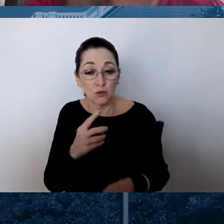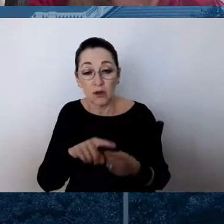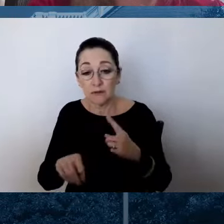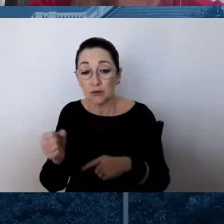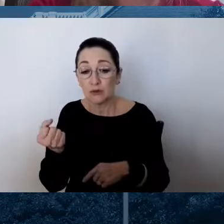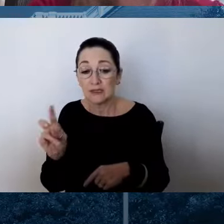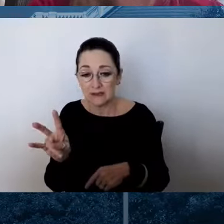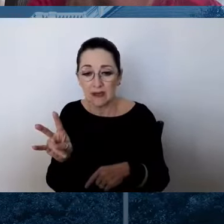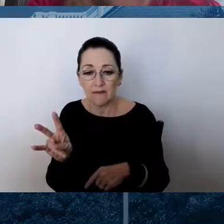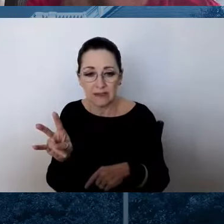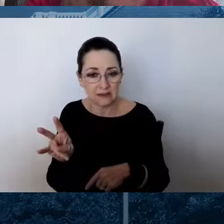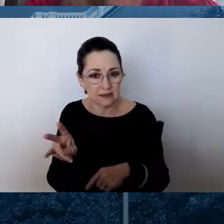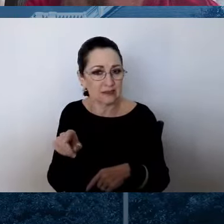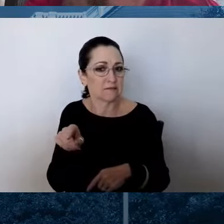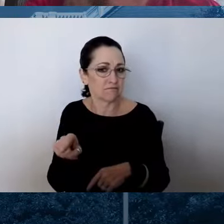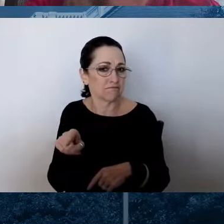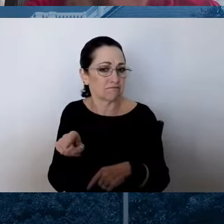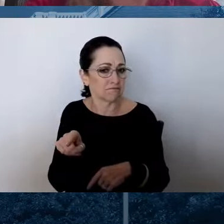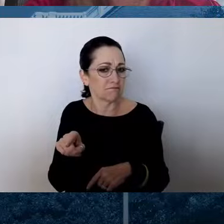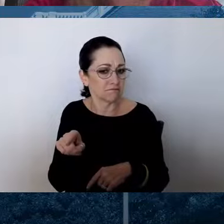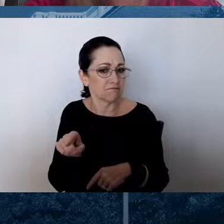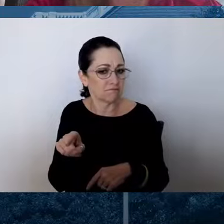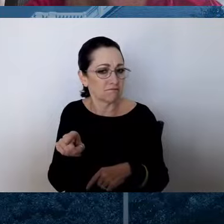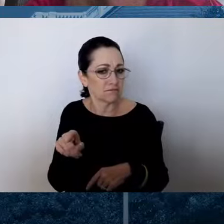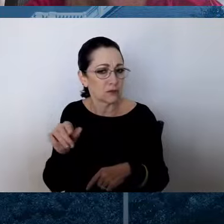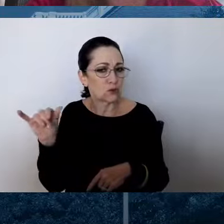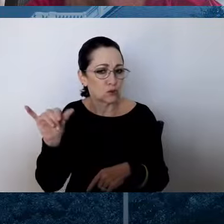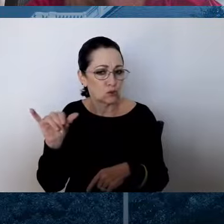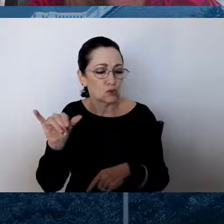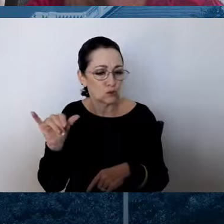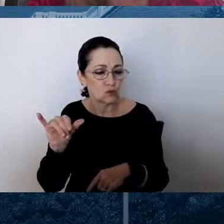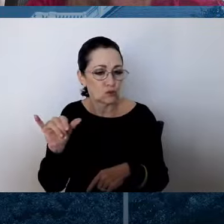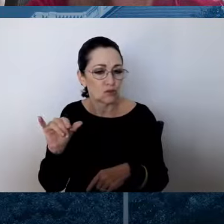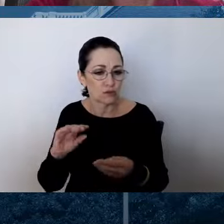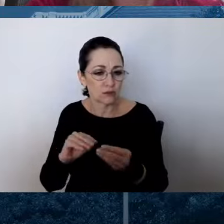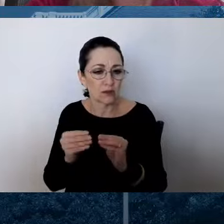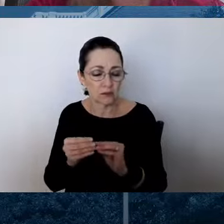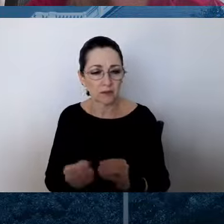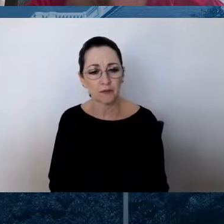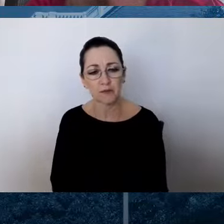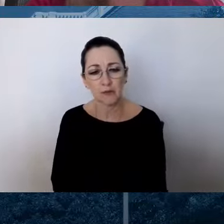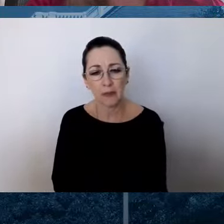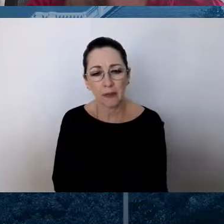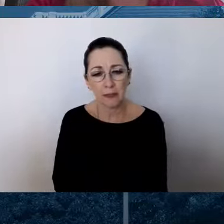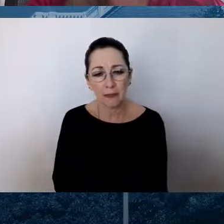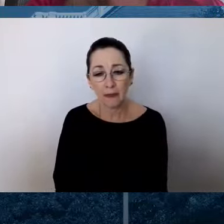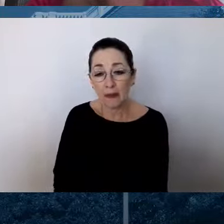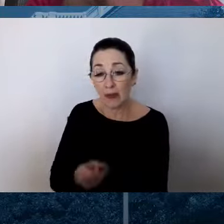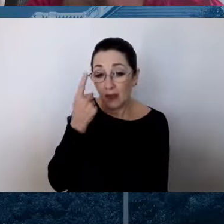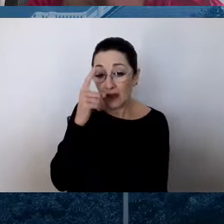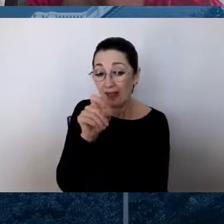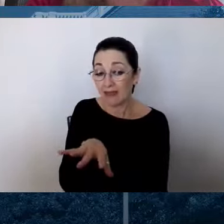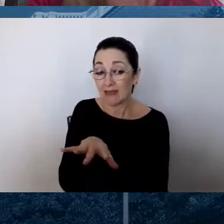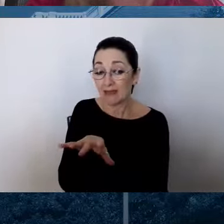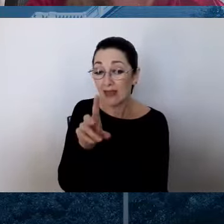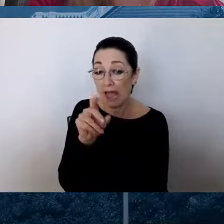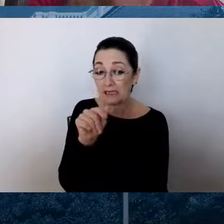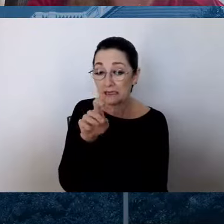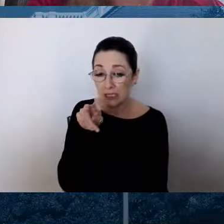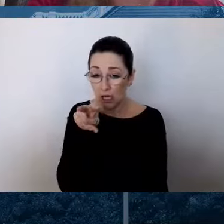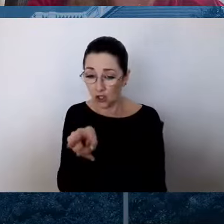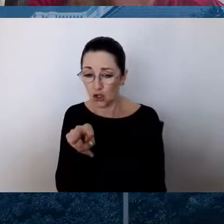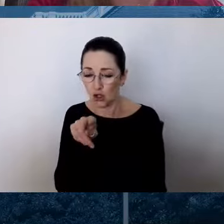one minor point I want to point out is that the last week shown in this graph, which is November 30th through December 3rd, is